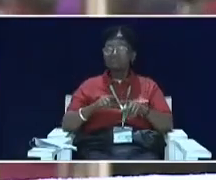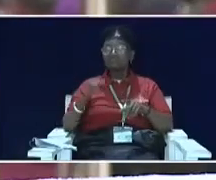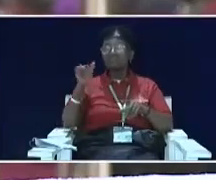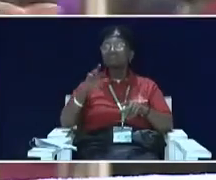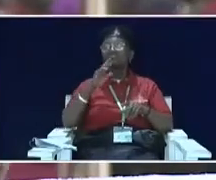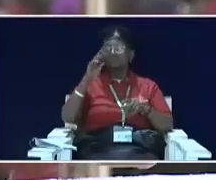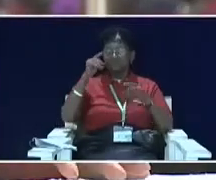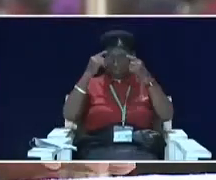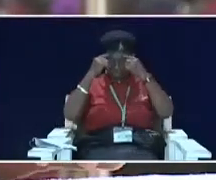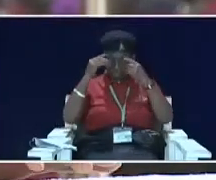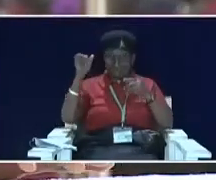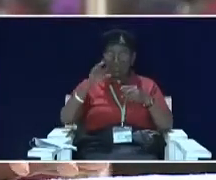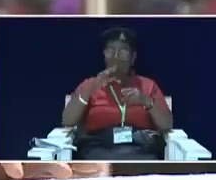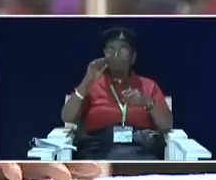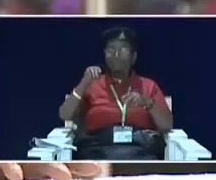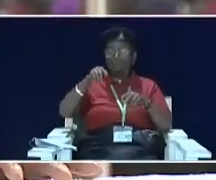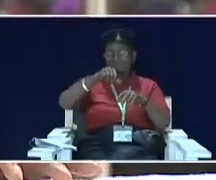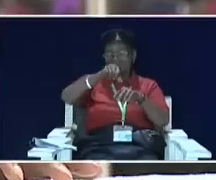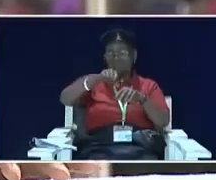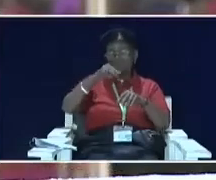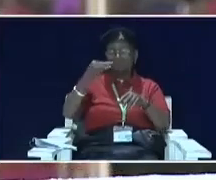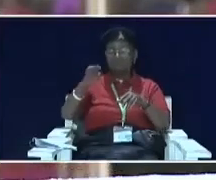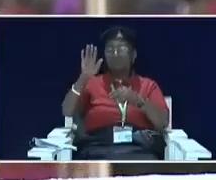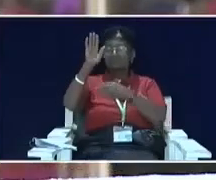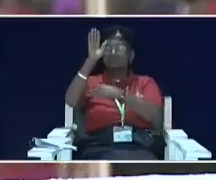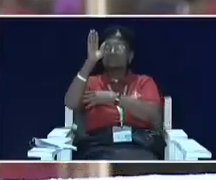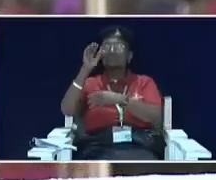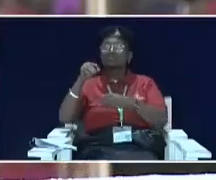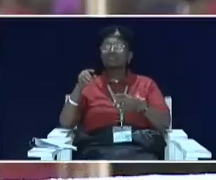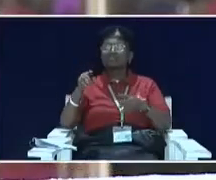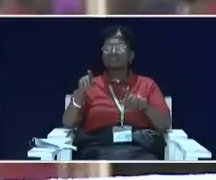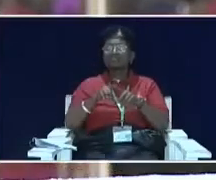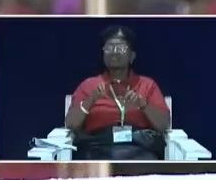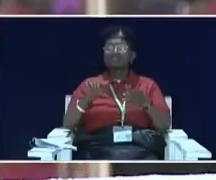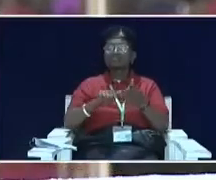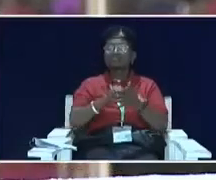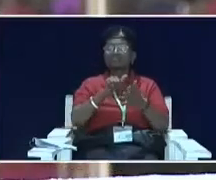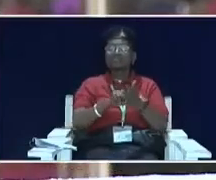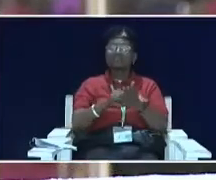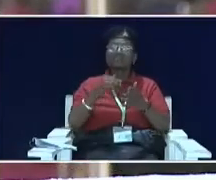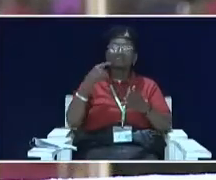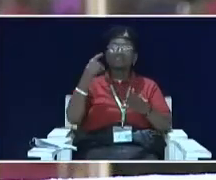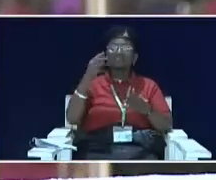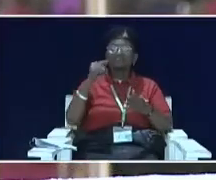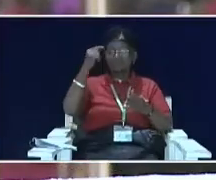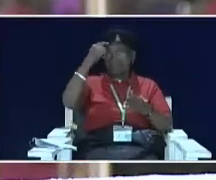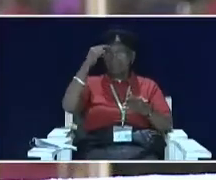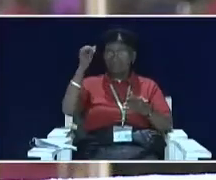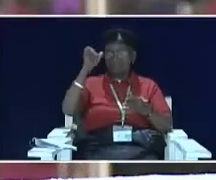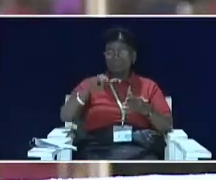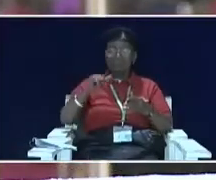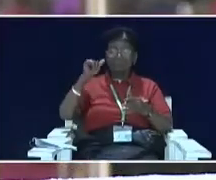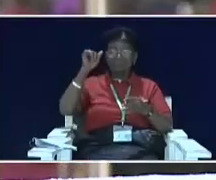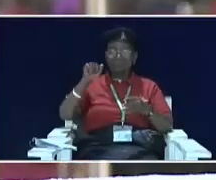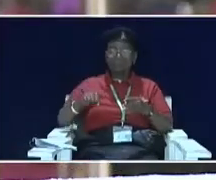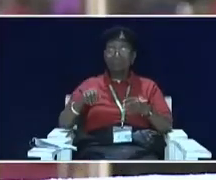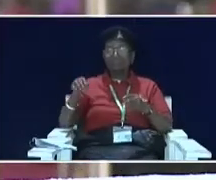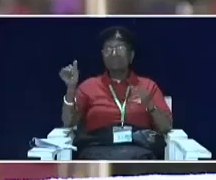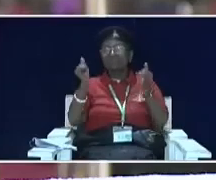So those who think that they can mess around with them,